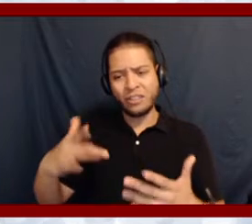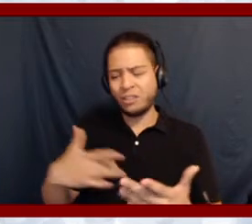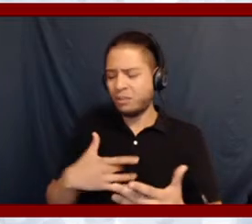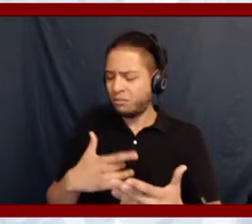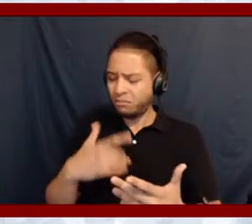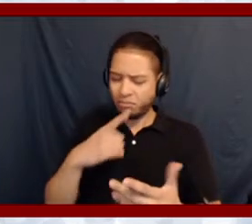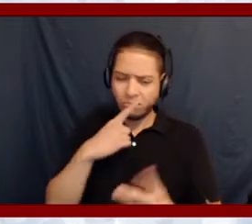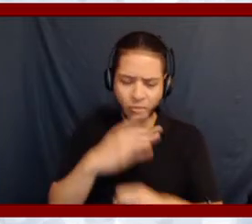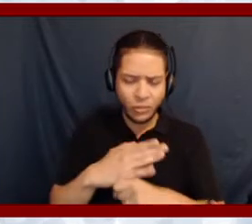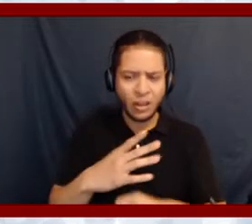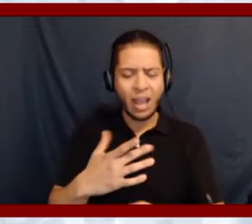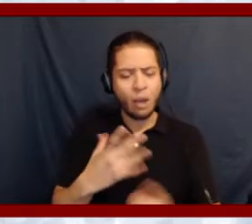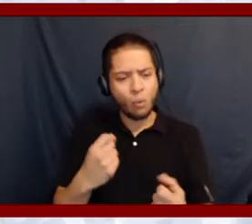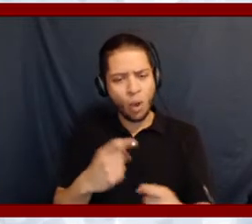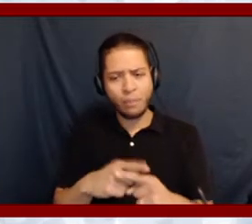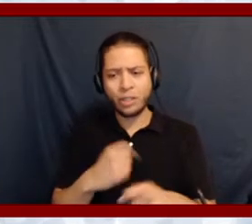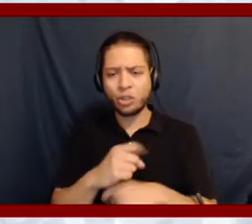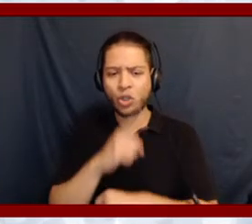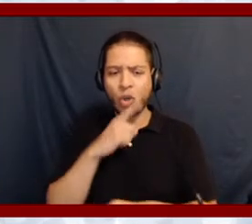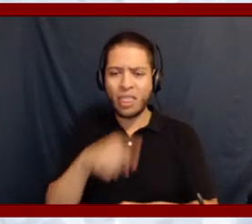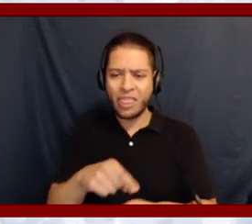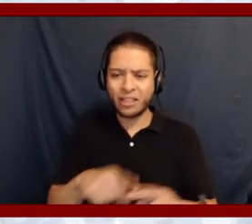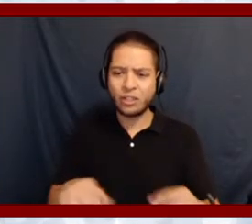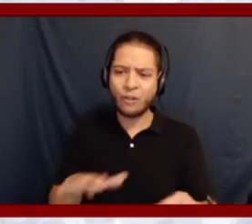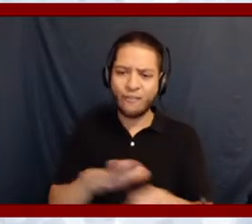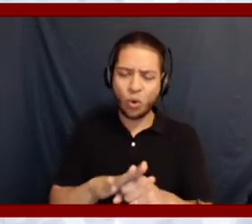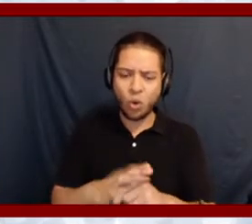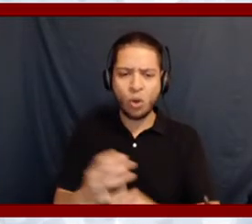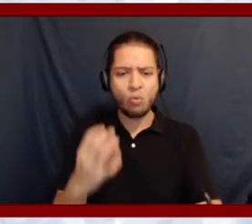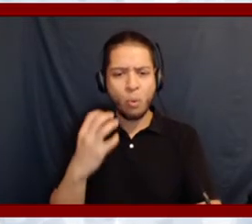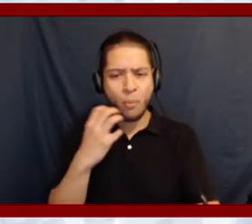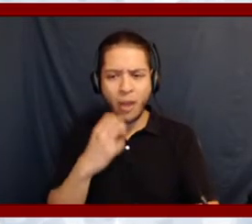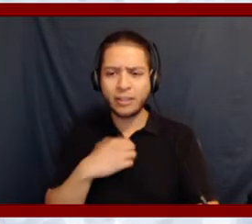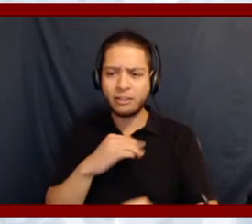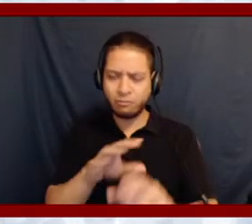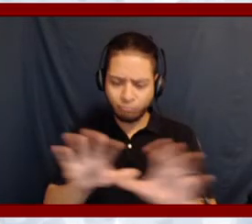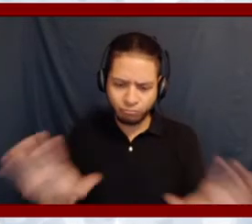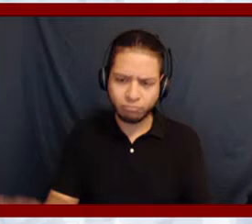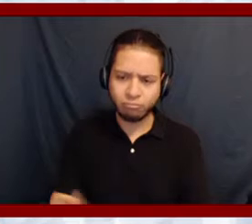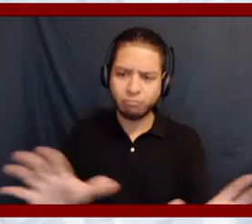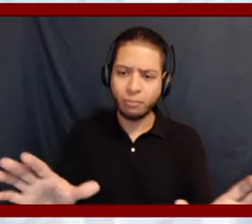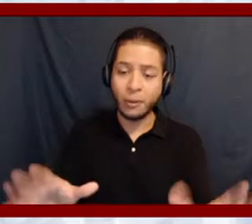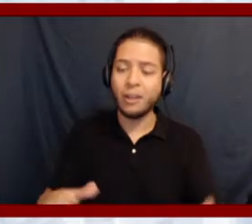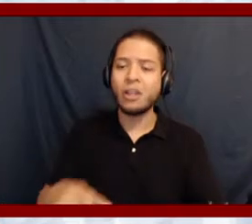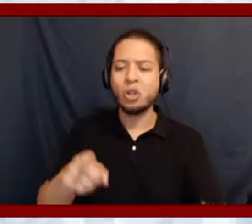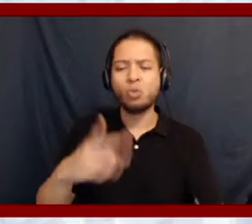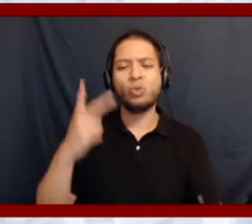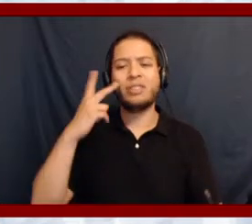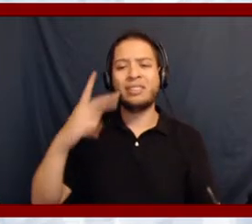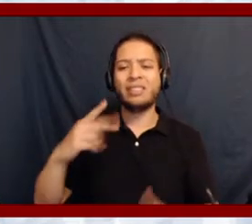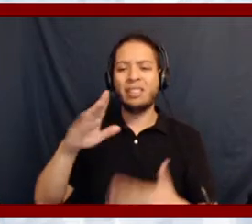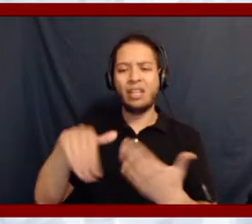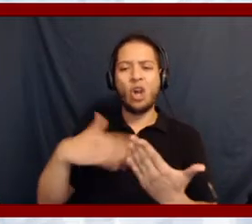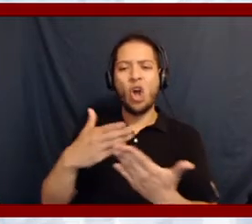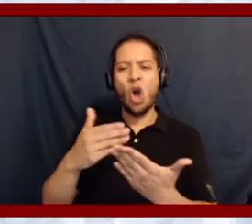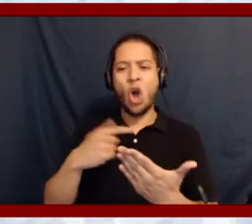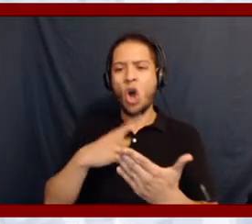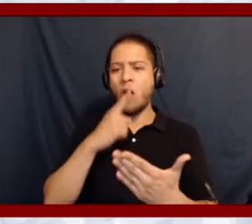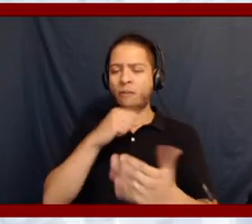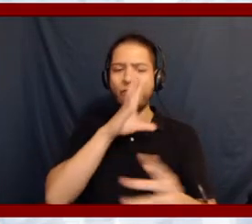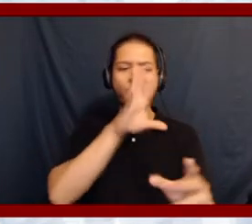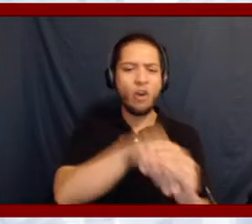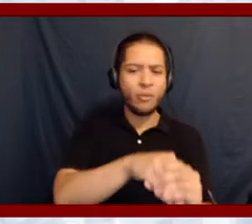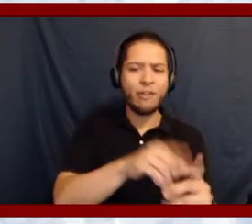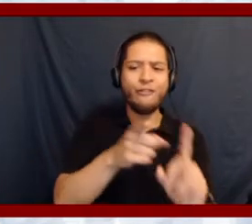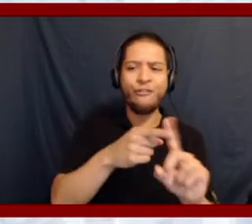ever. You'll see consistent, direct engagement from across the executive office of the president and throughout the entire